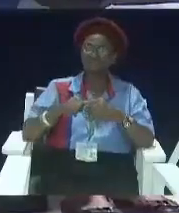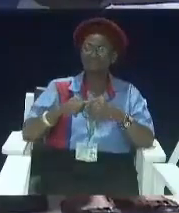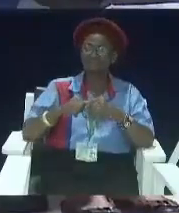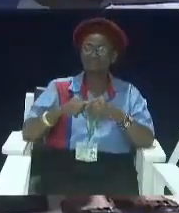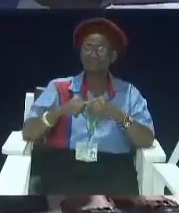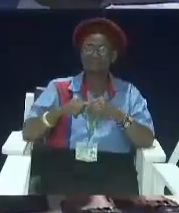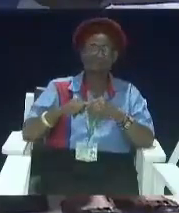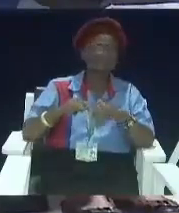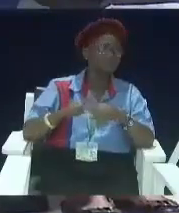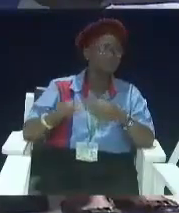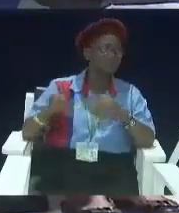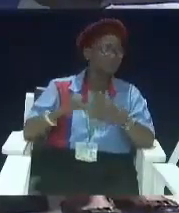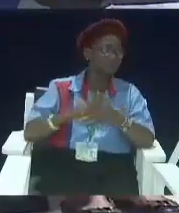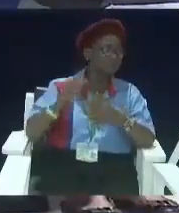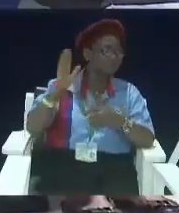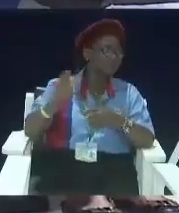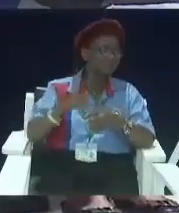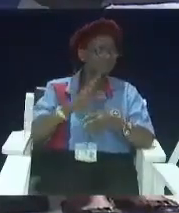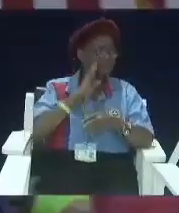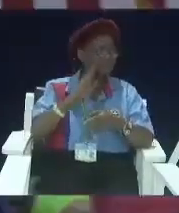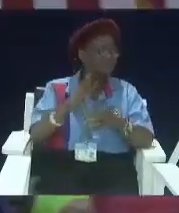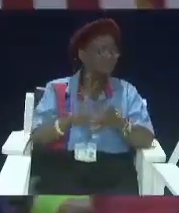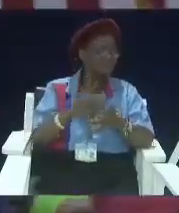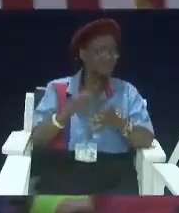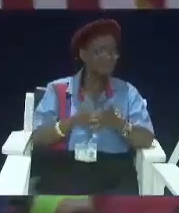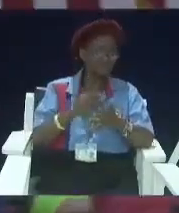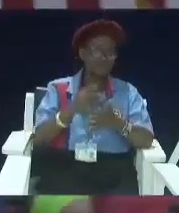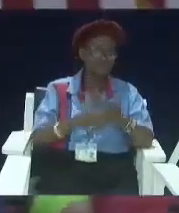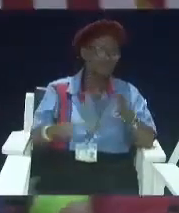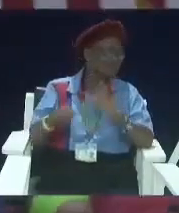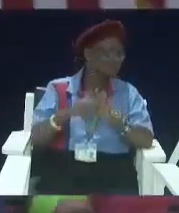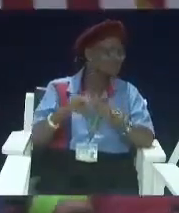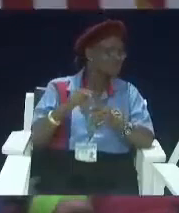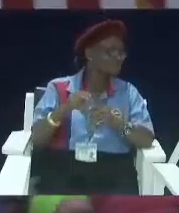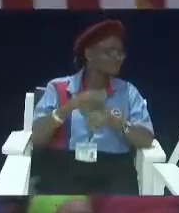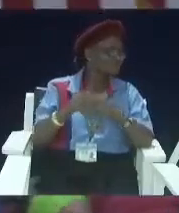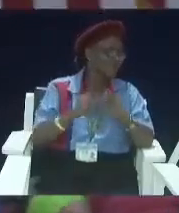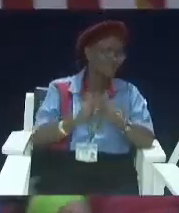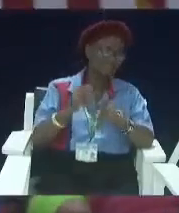It will be a double portion kind of anointing.